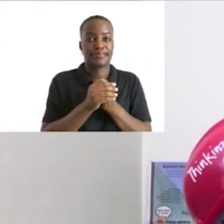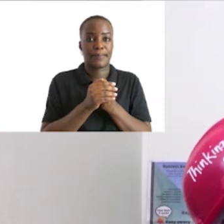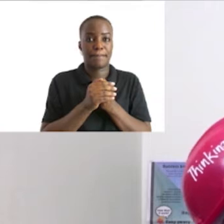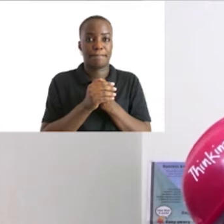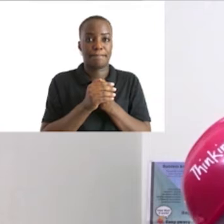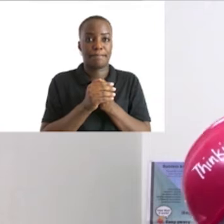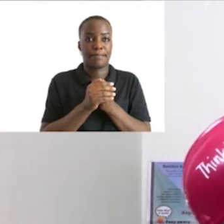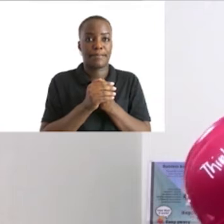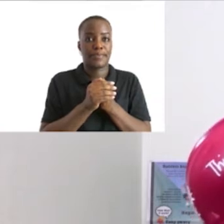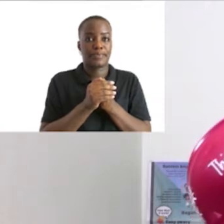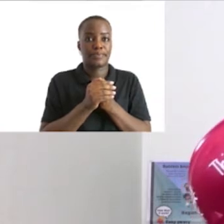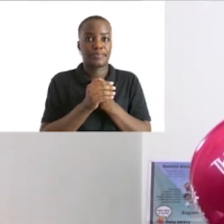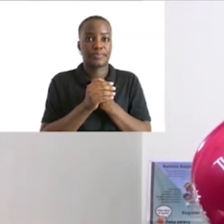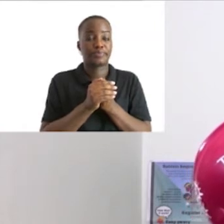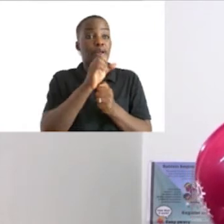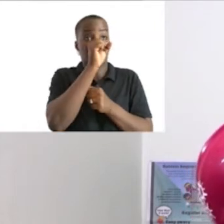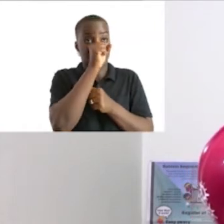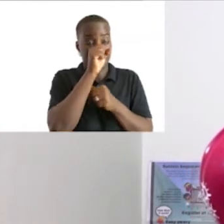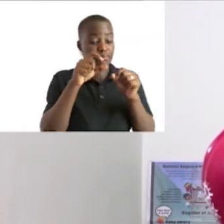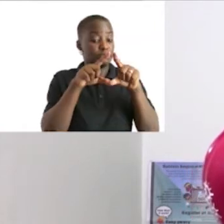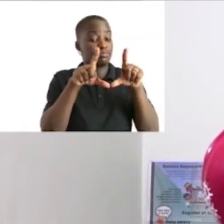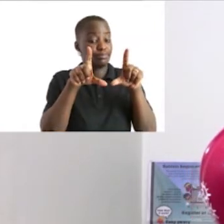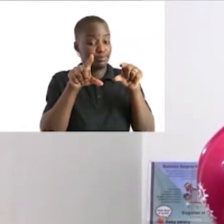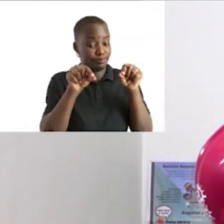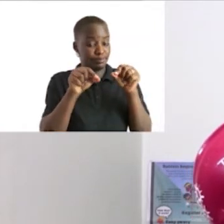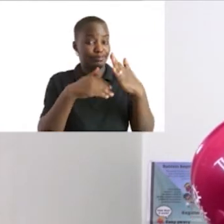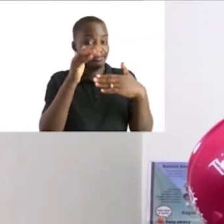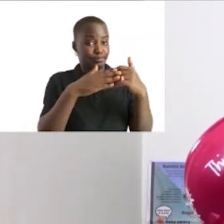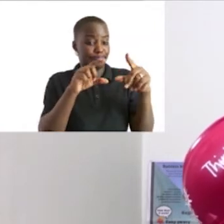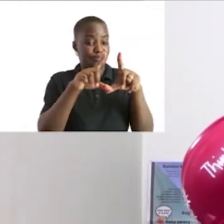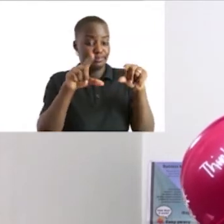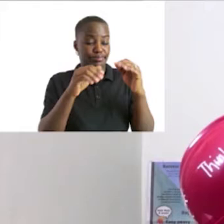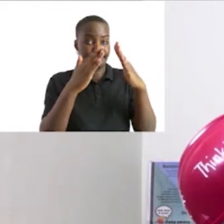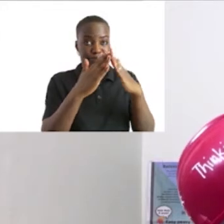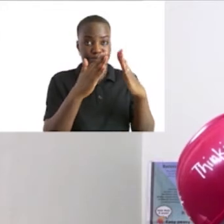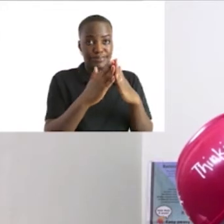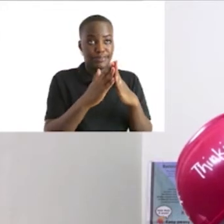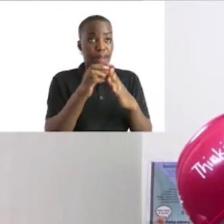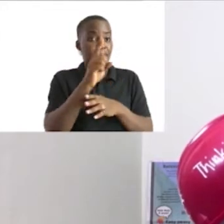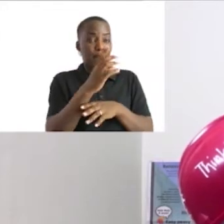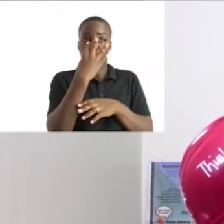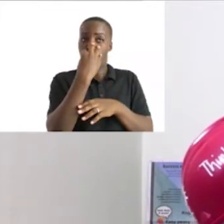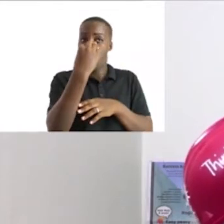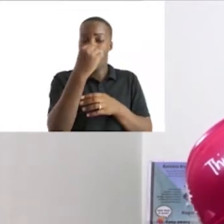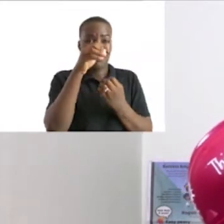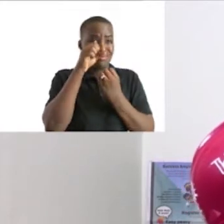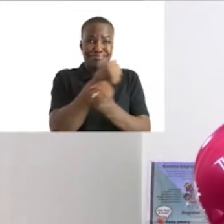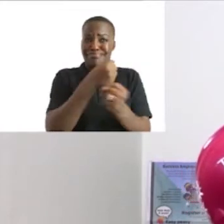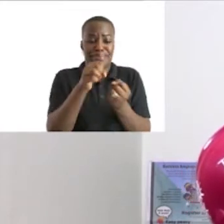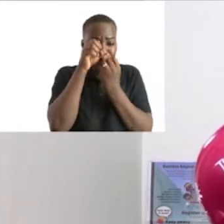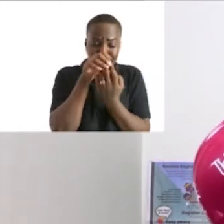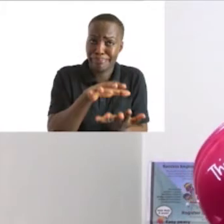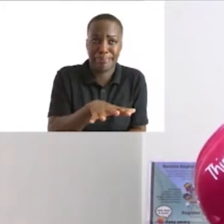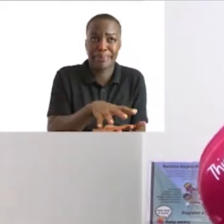We heard that the pigs were building a house of bricks and the wolf could not blow it down